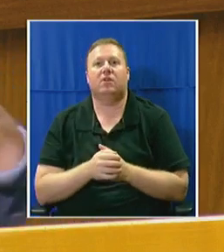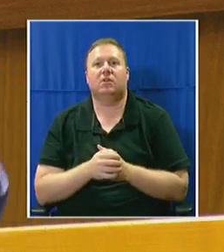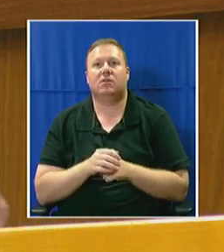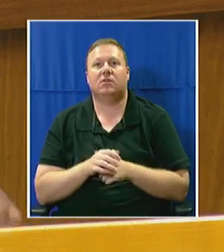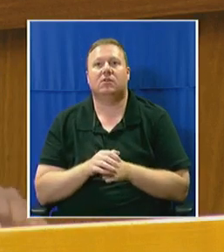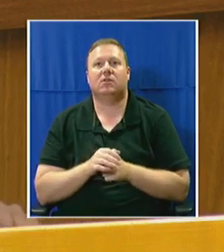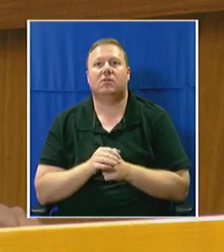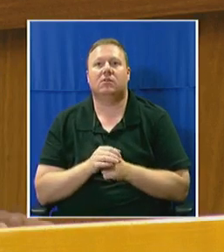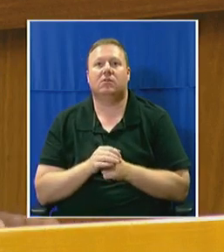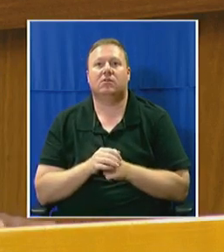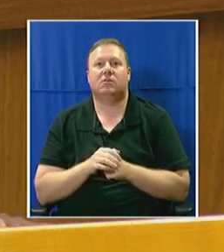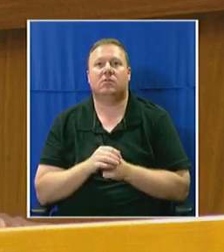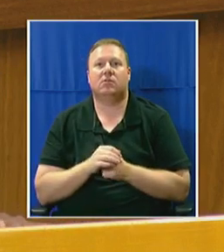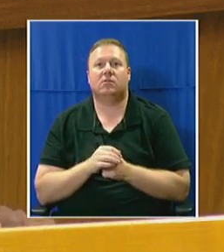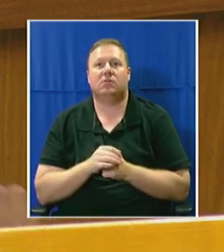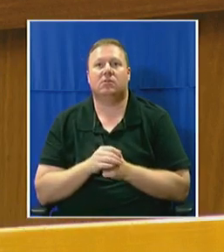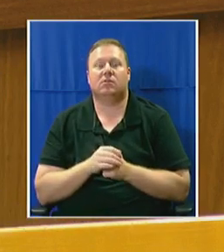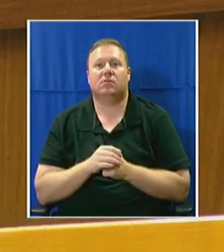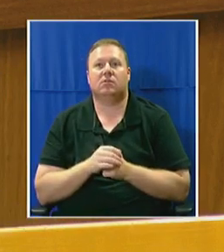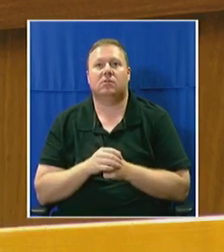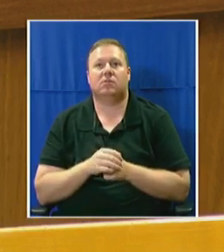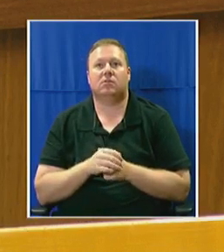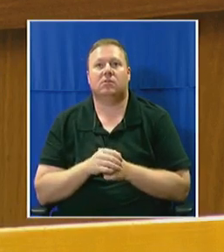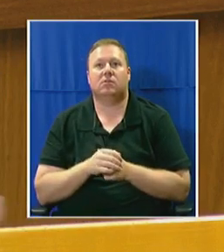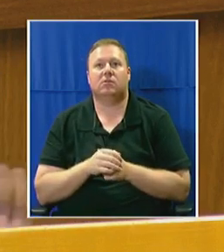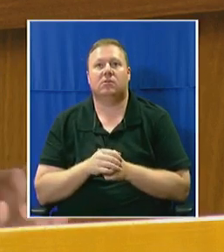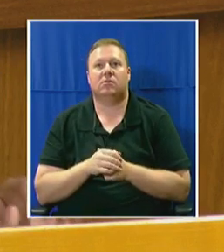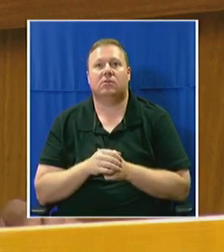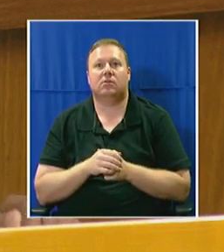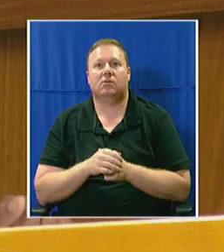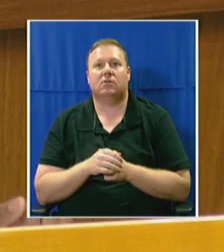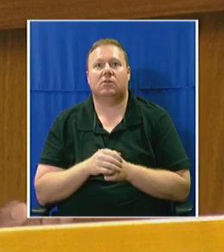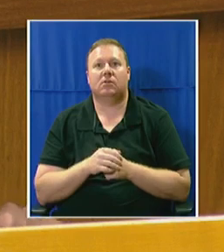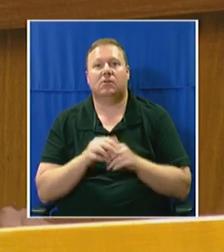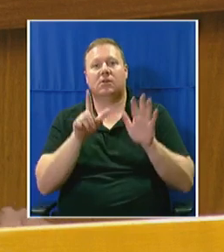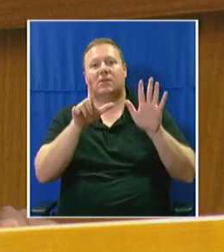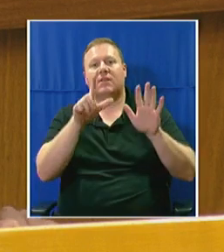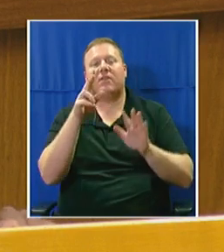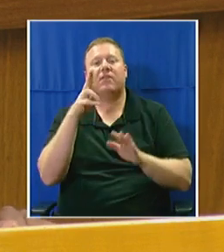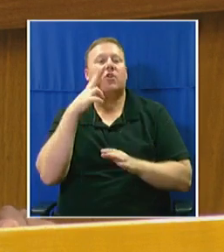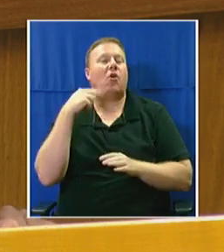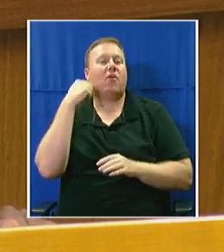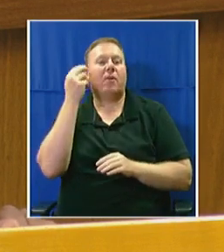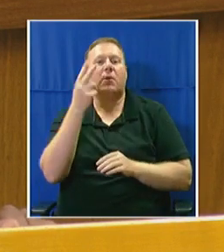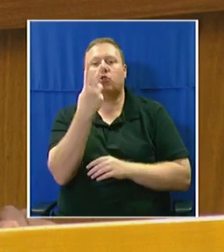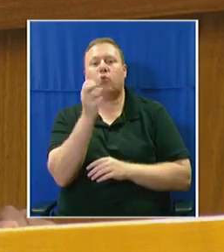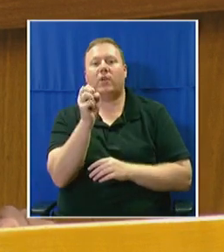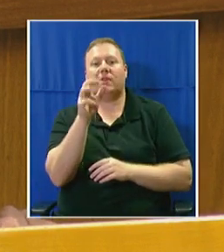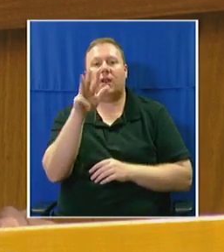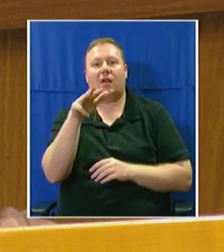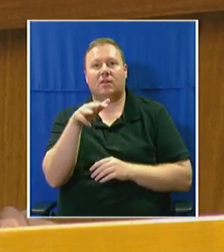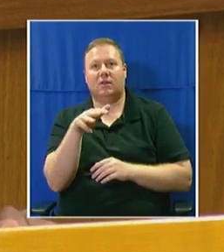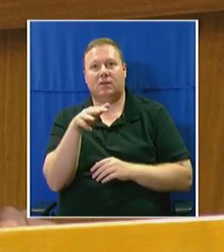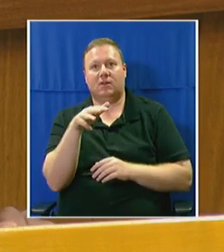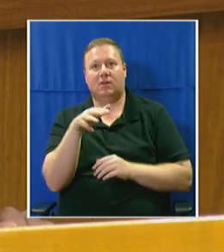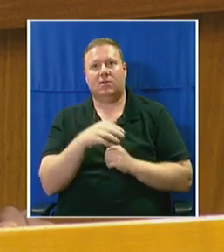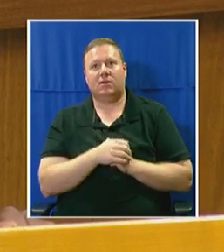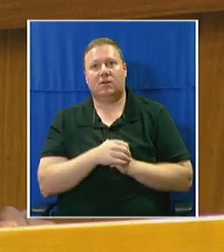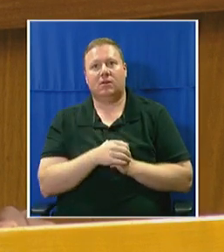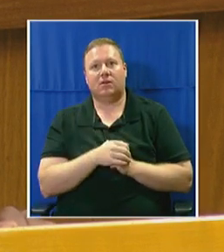Western K by Court dismissed part A of advocate J's application seeking among others and Order staying the